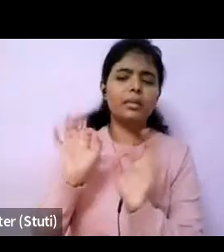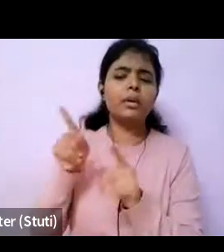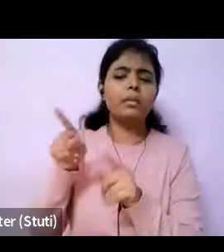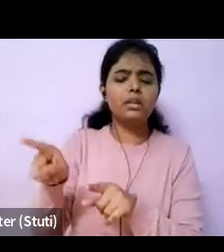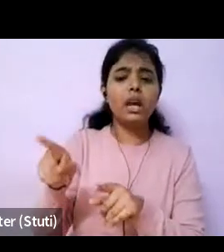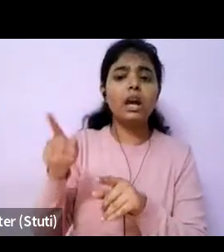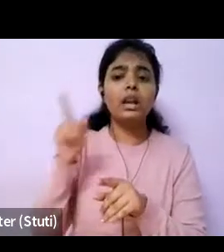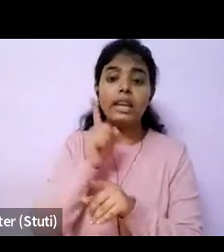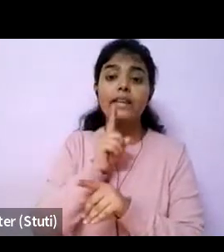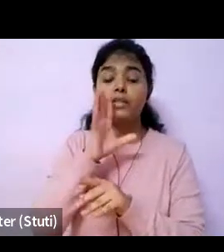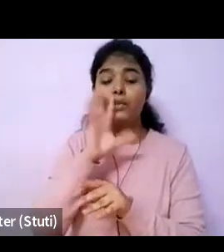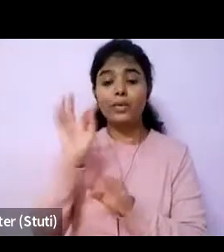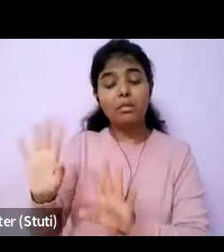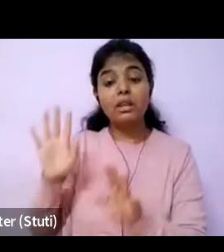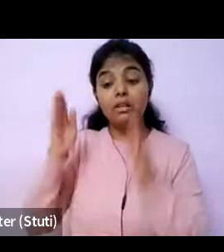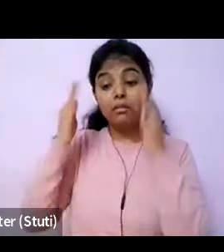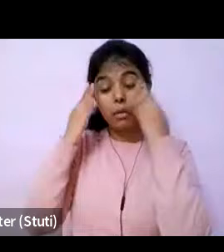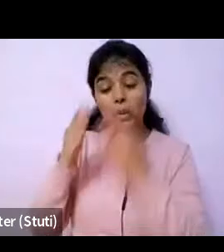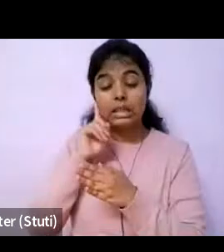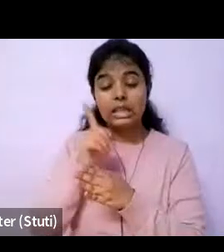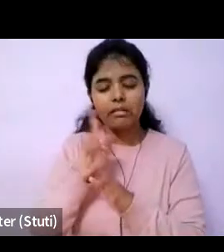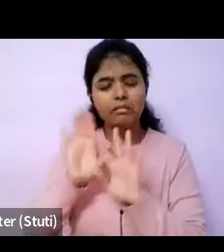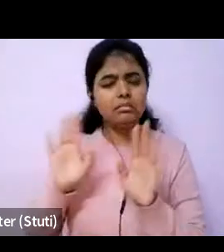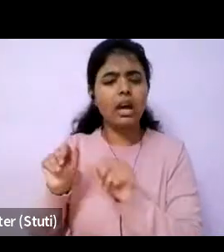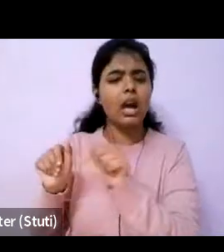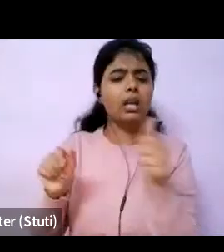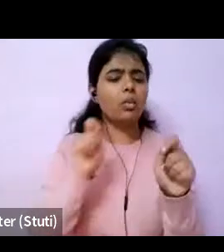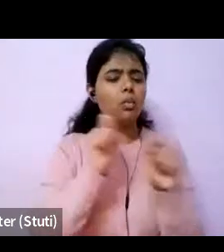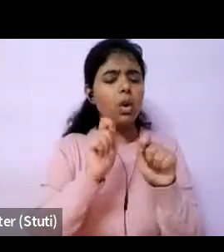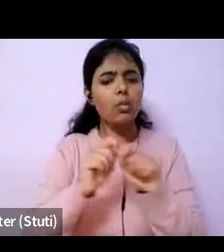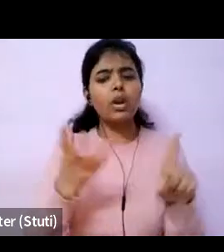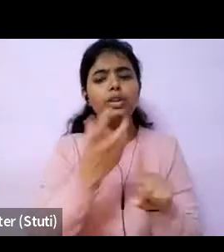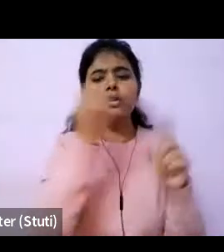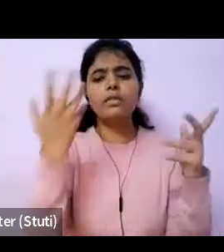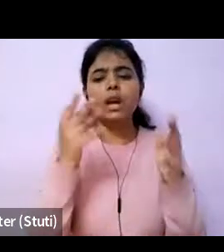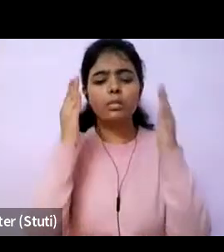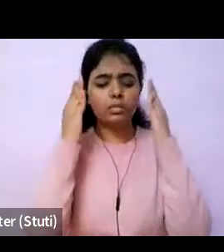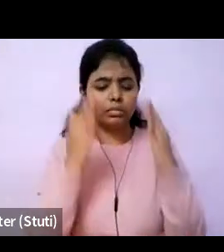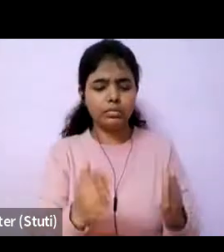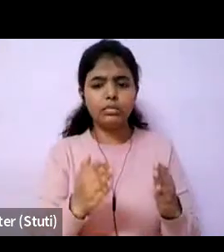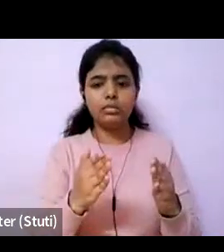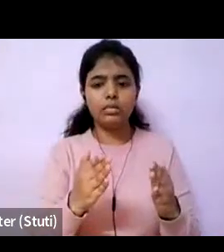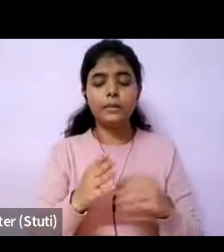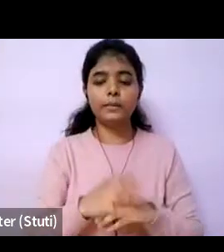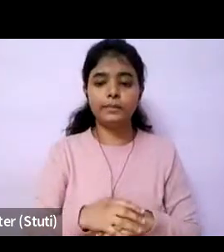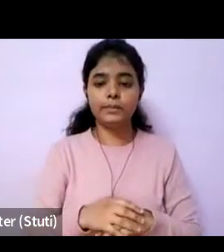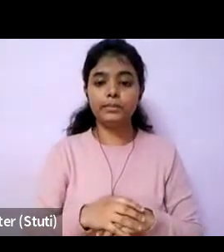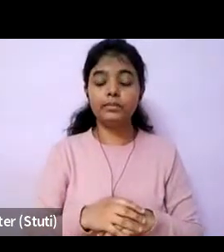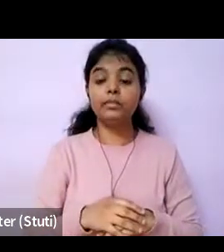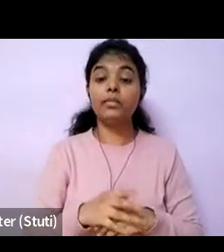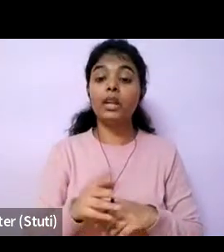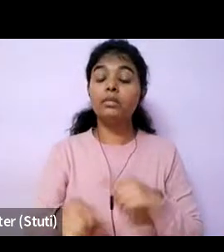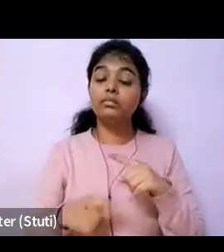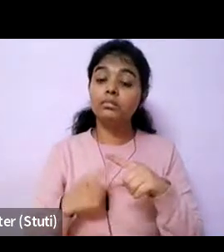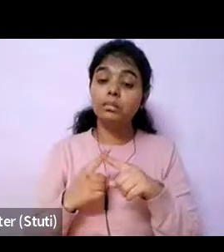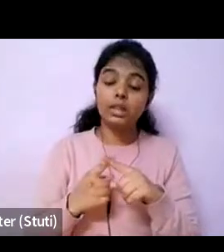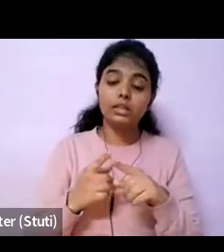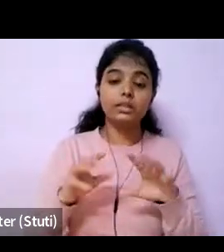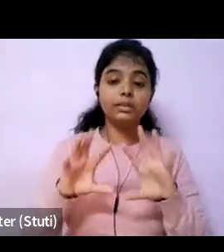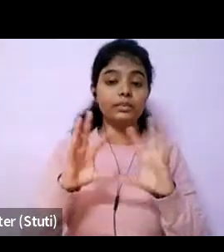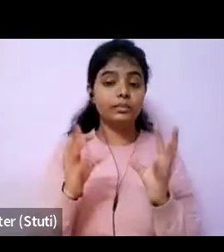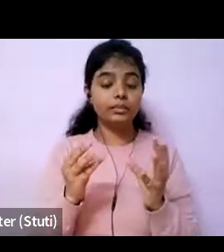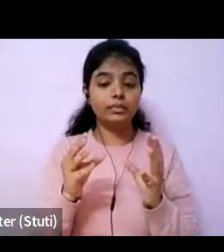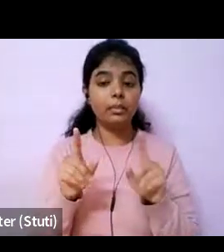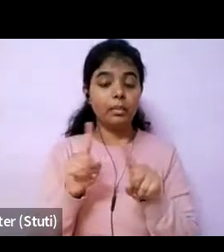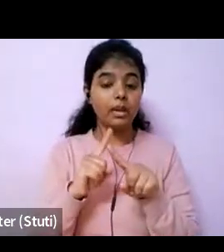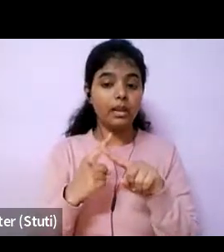and the unwarranted sympathy, this is something which she especially talks about in Letter to the Deaf. And